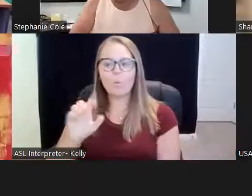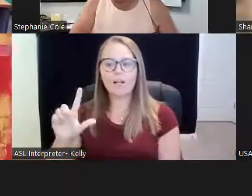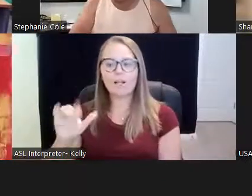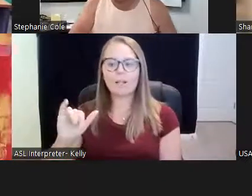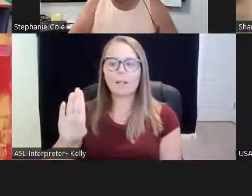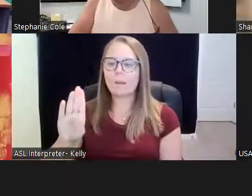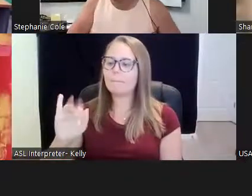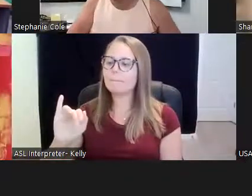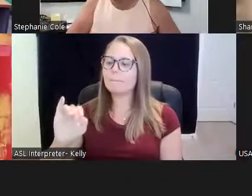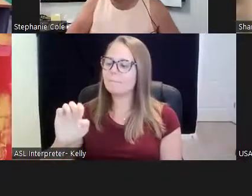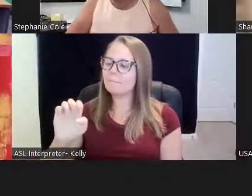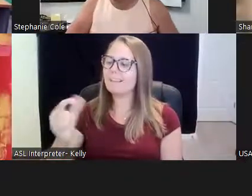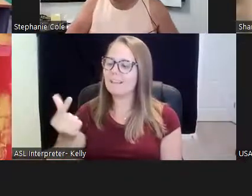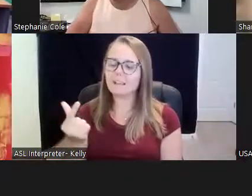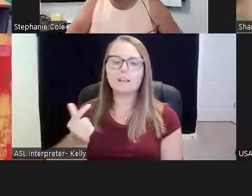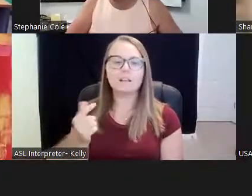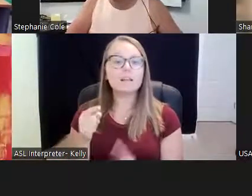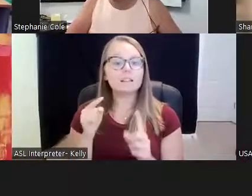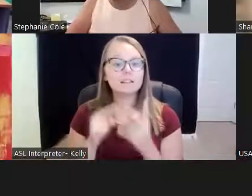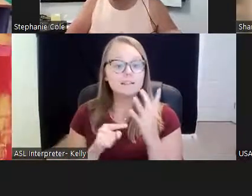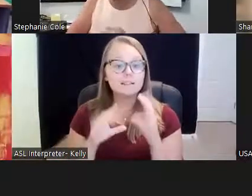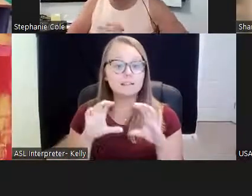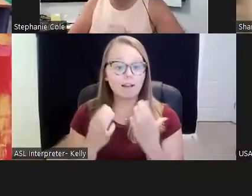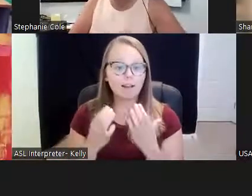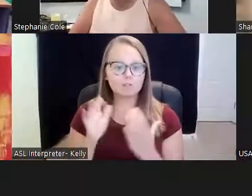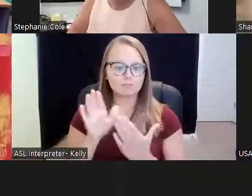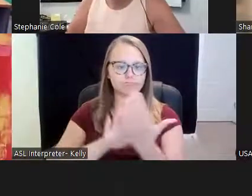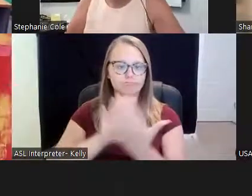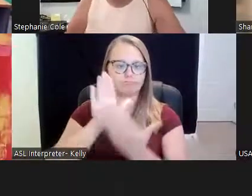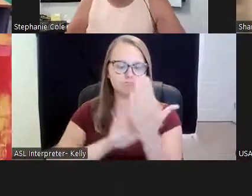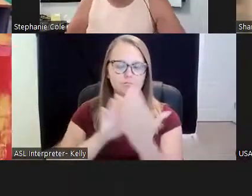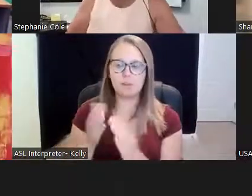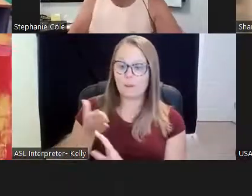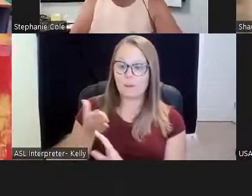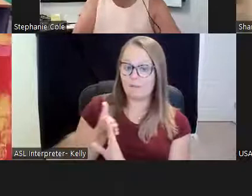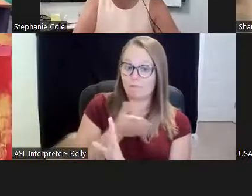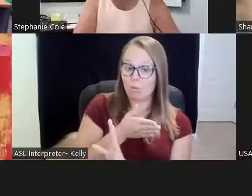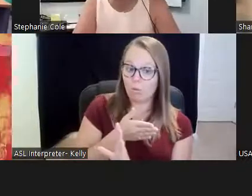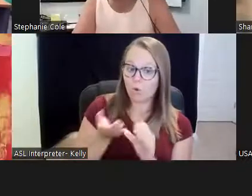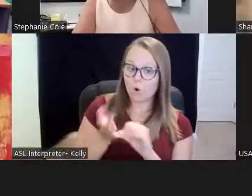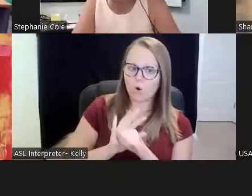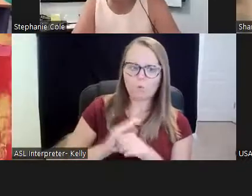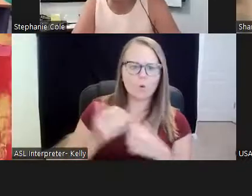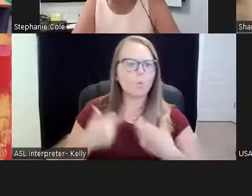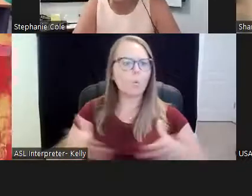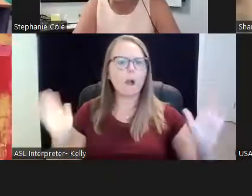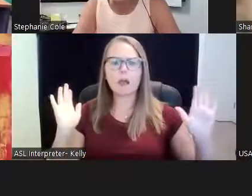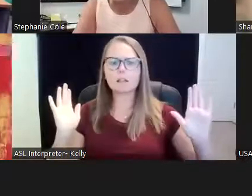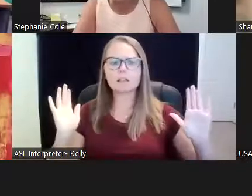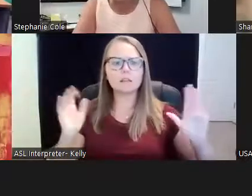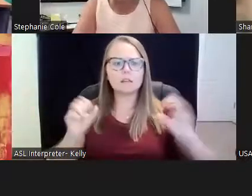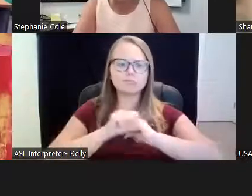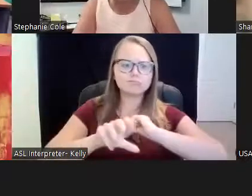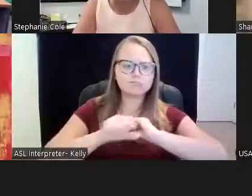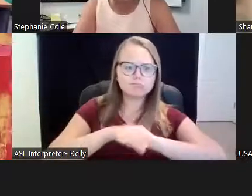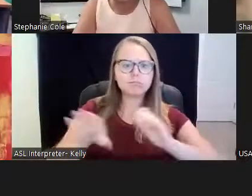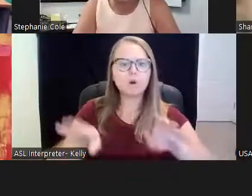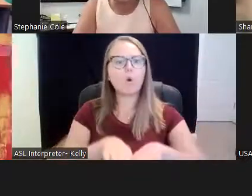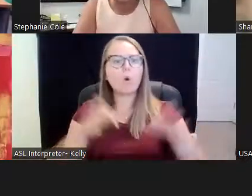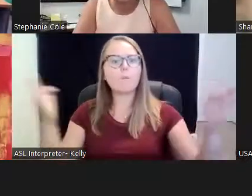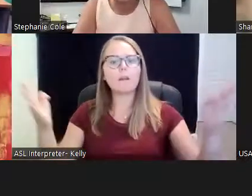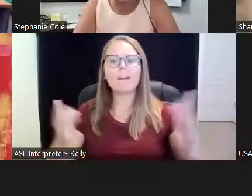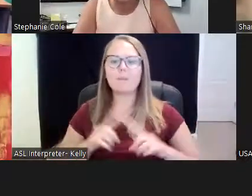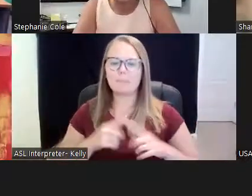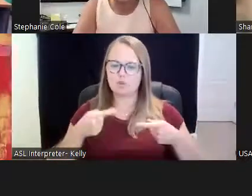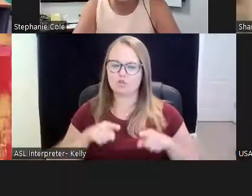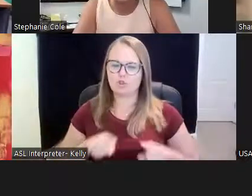are offered in person. Pre-COVID, they were widely publicized and open to the public. During COVID, of course,